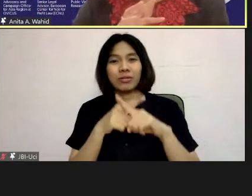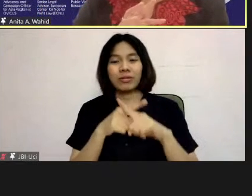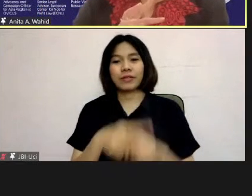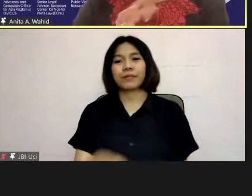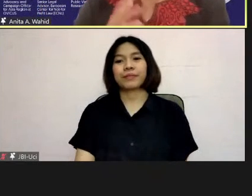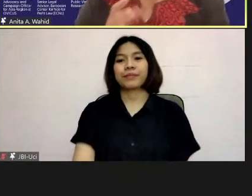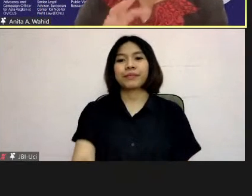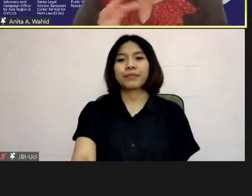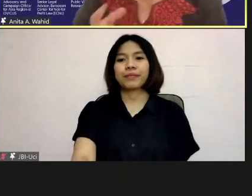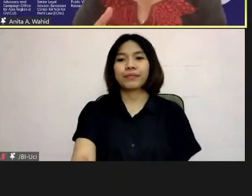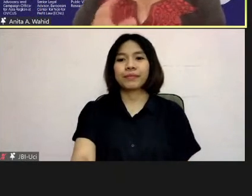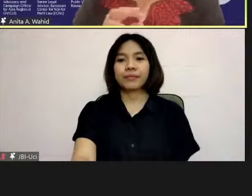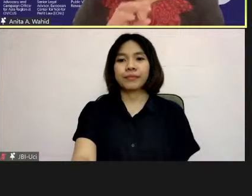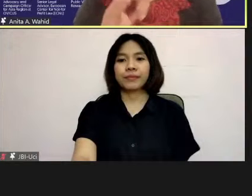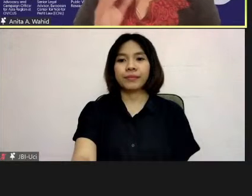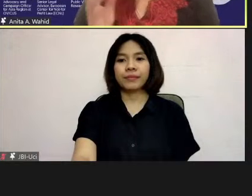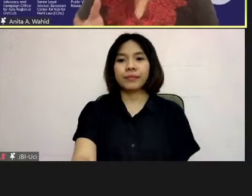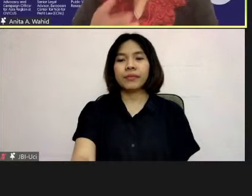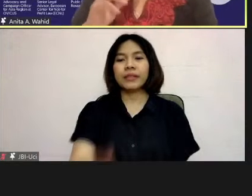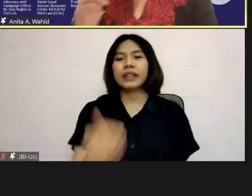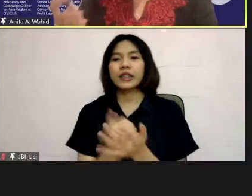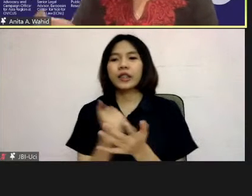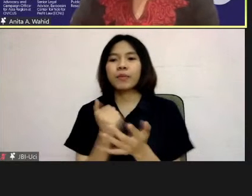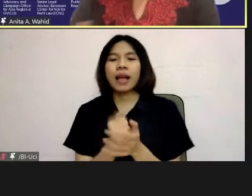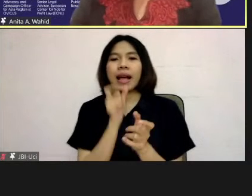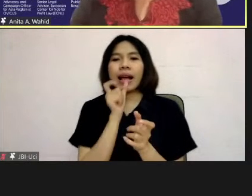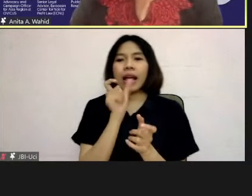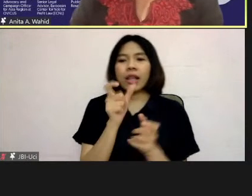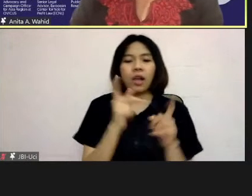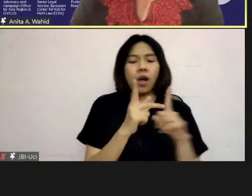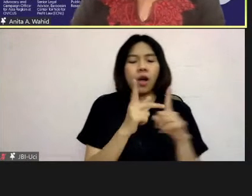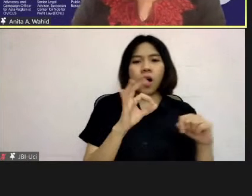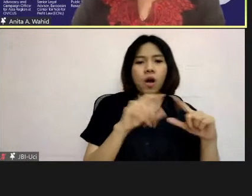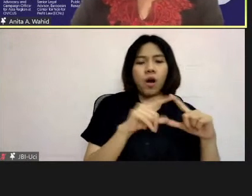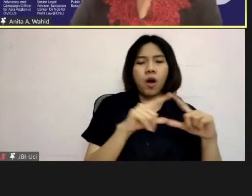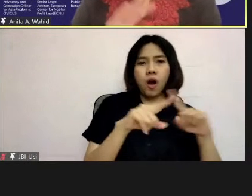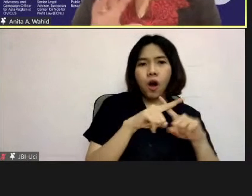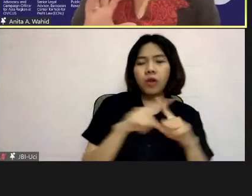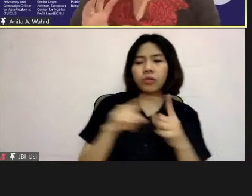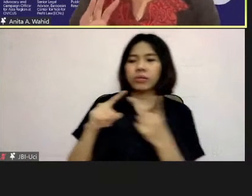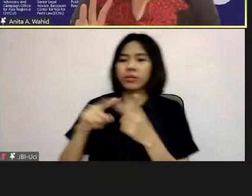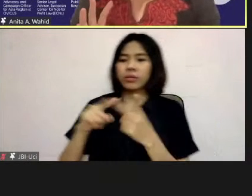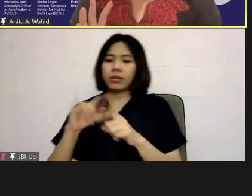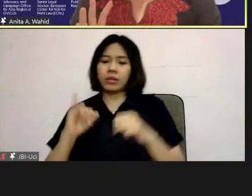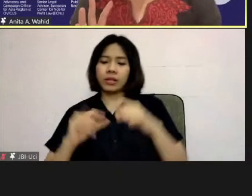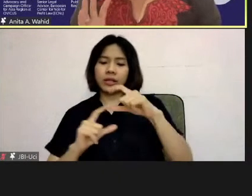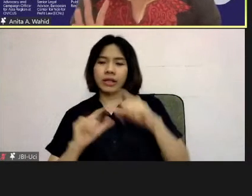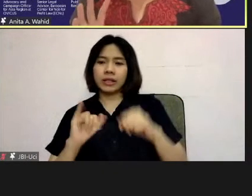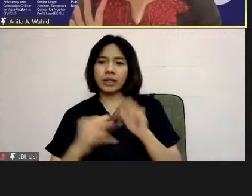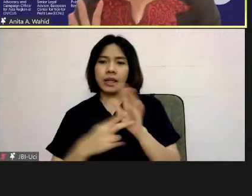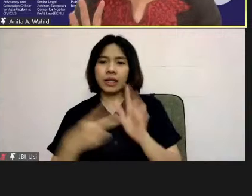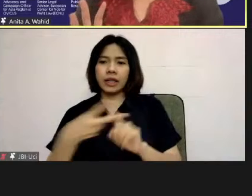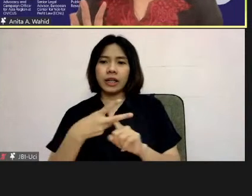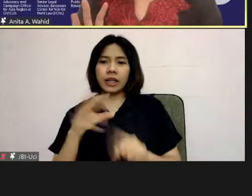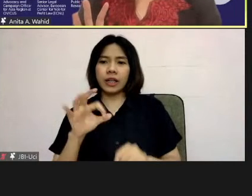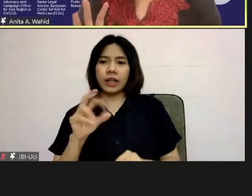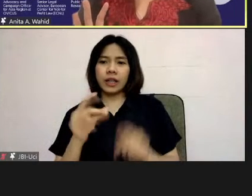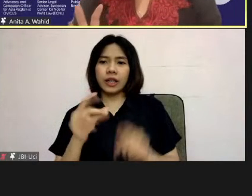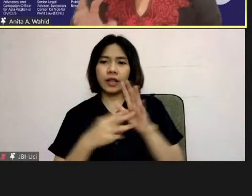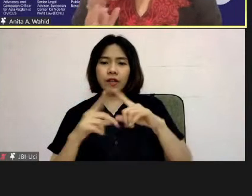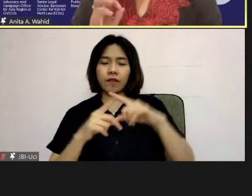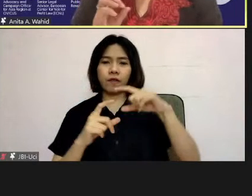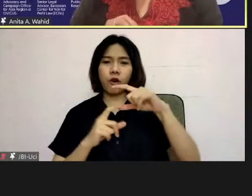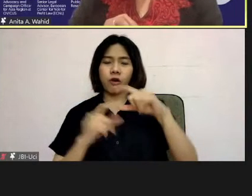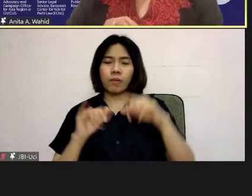in terminologies. Hoaxes is exactly interchangeable between the disinformation and